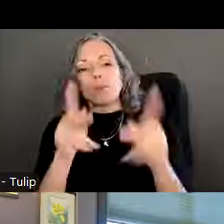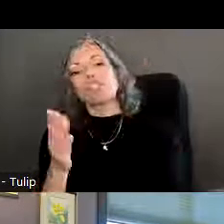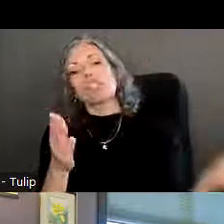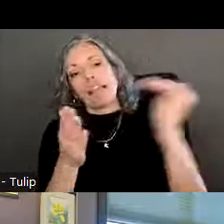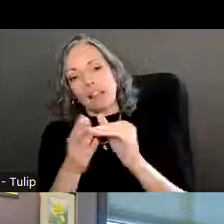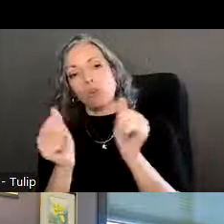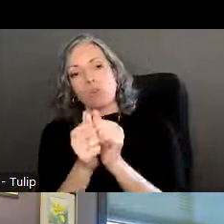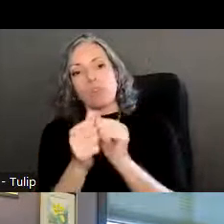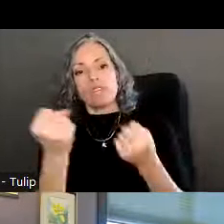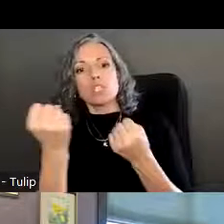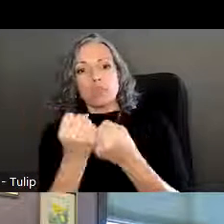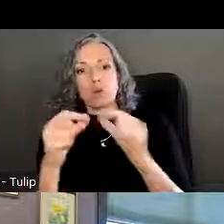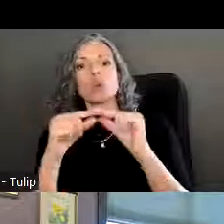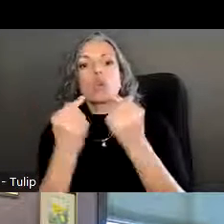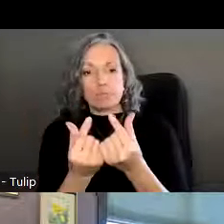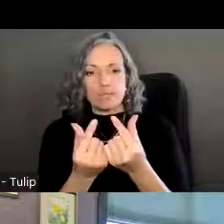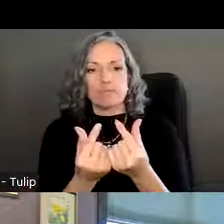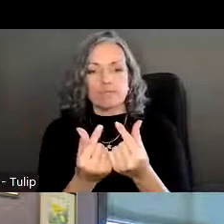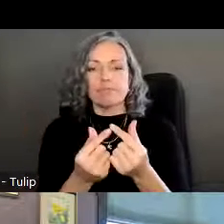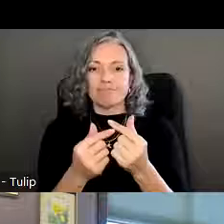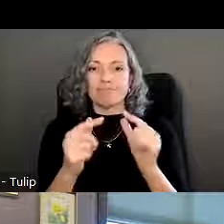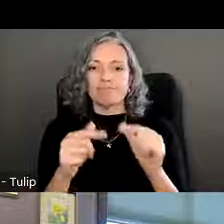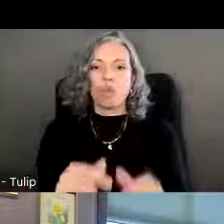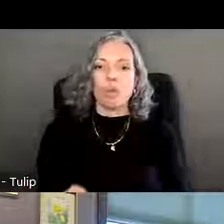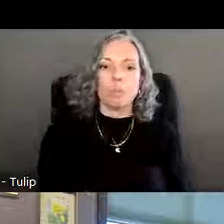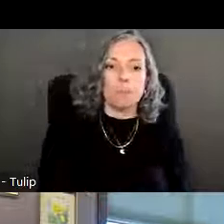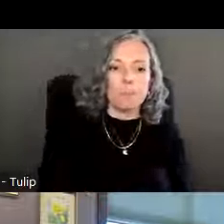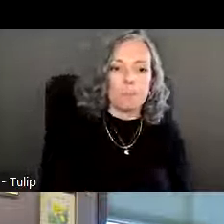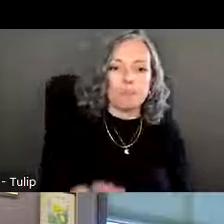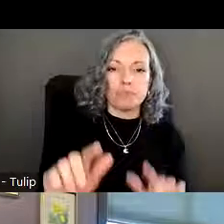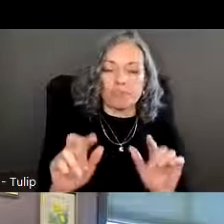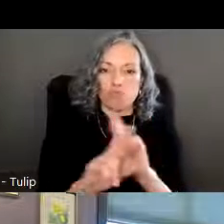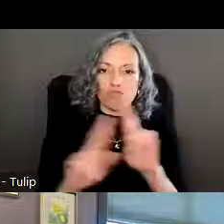support groups and our early stage program.